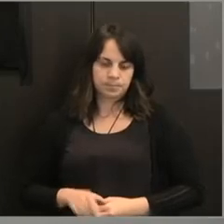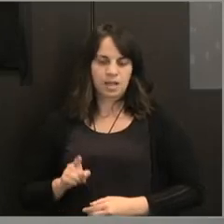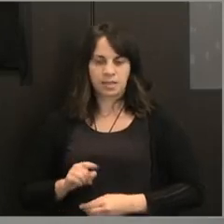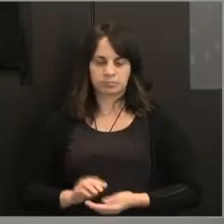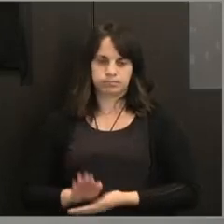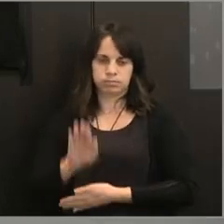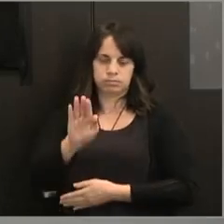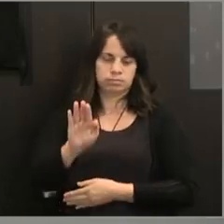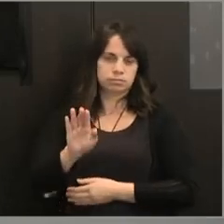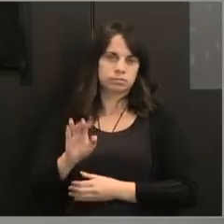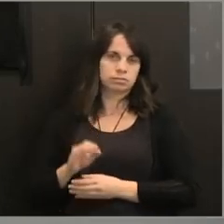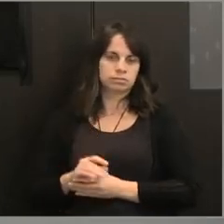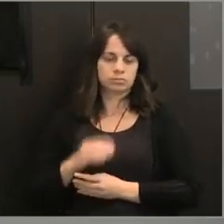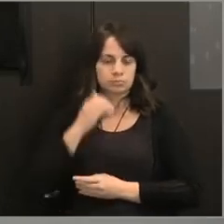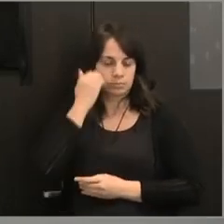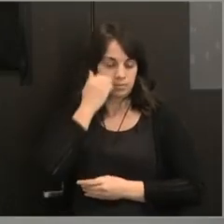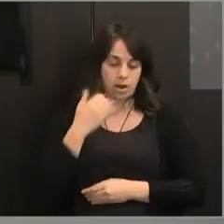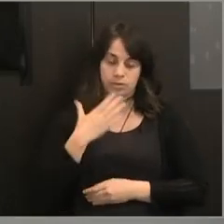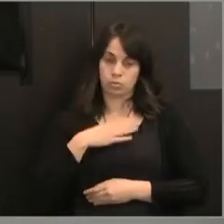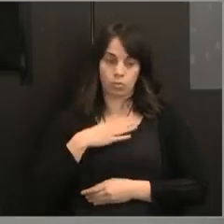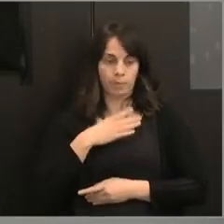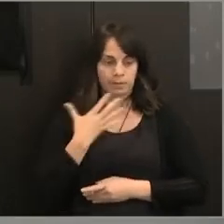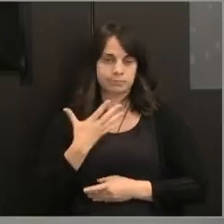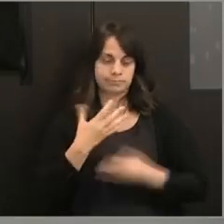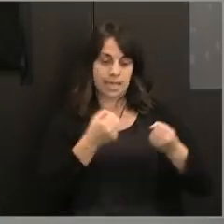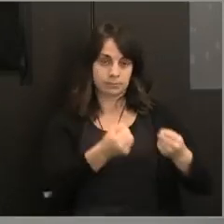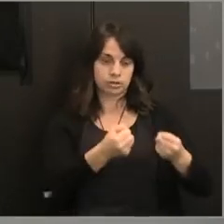has been in the numbers of Māori women imprisoned,